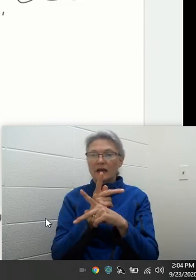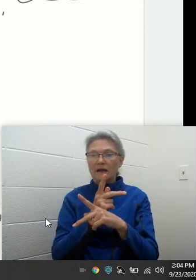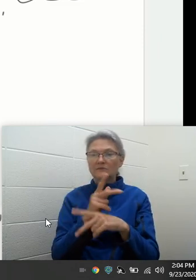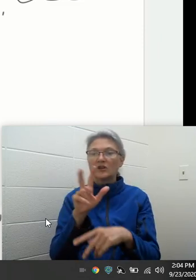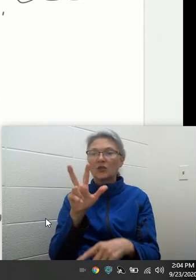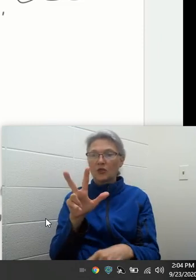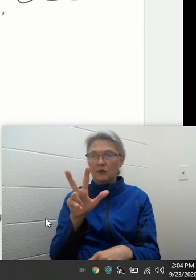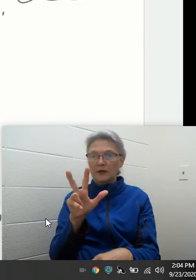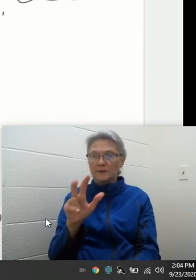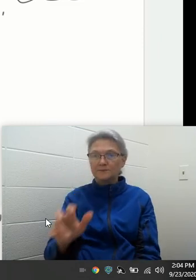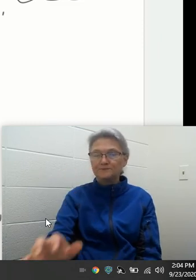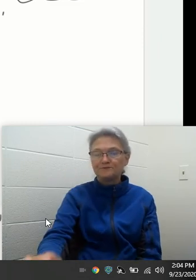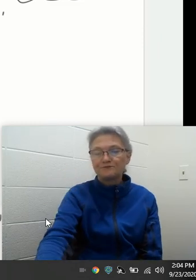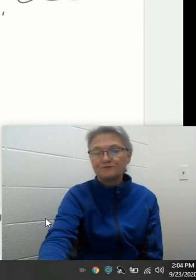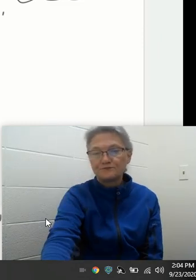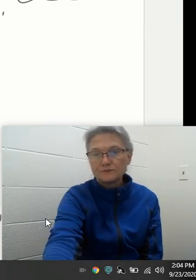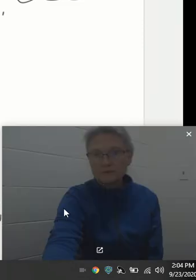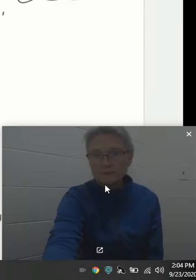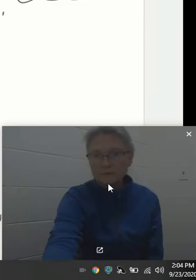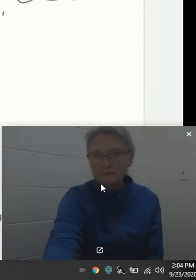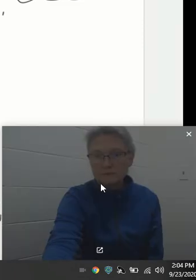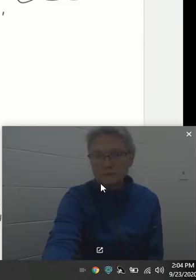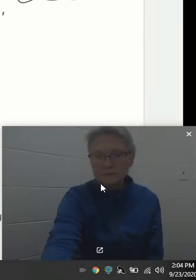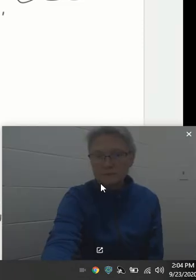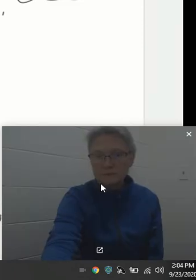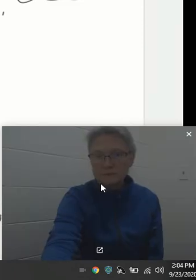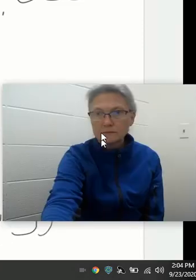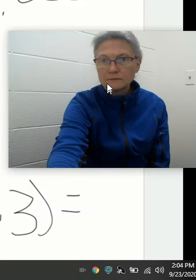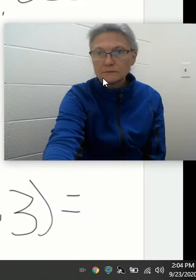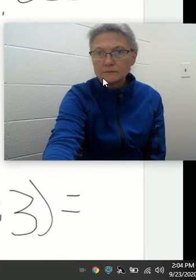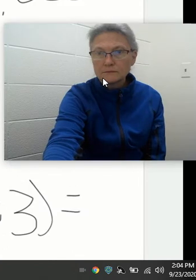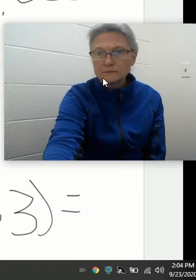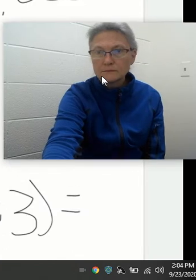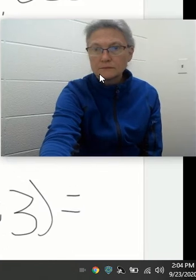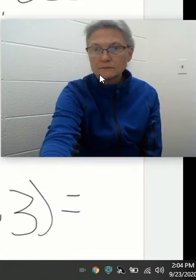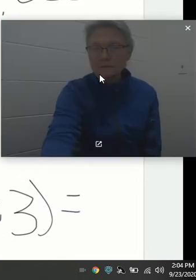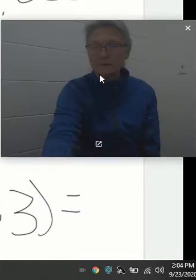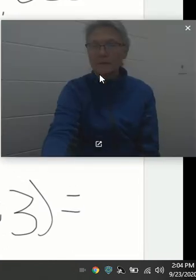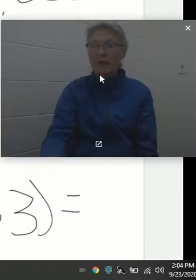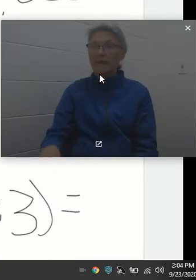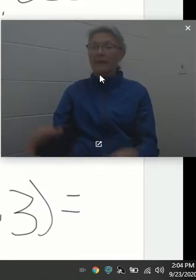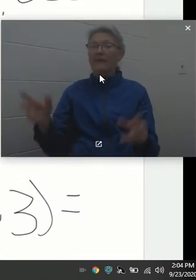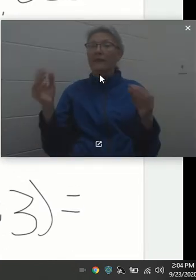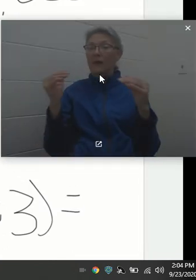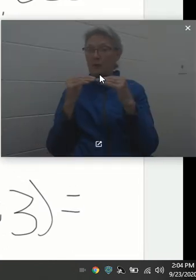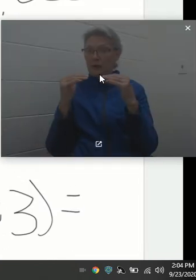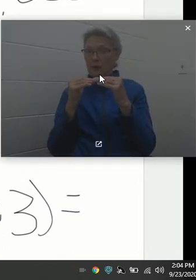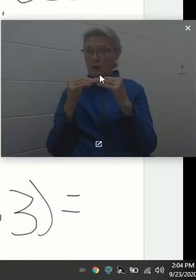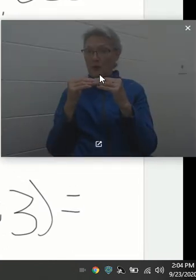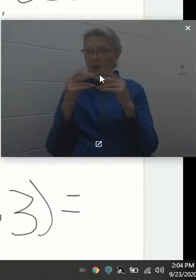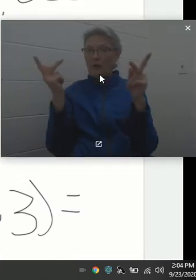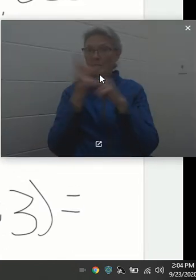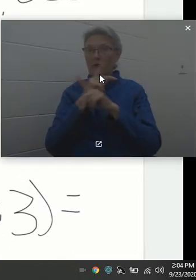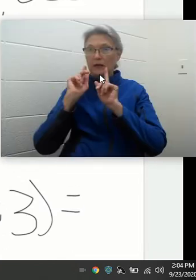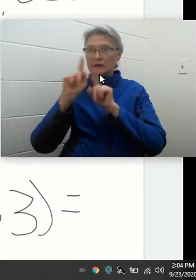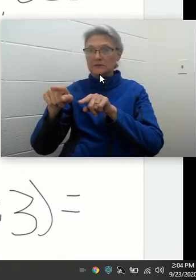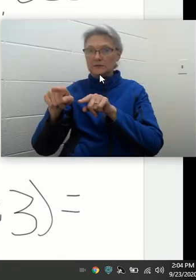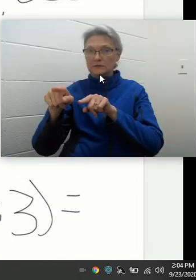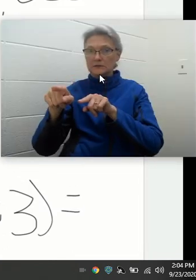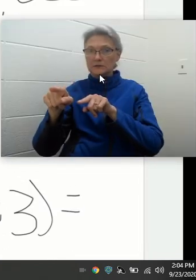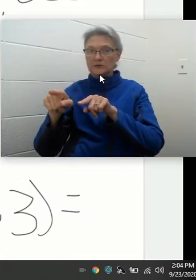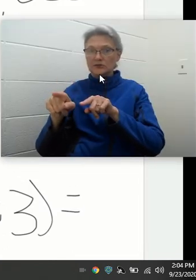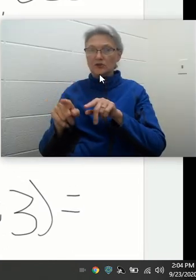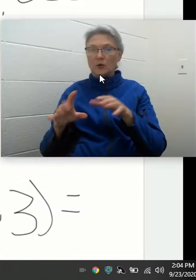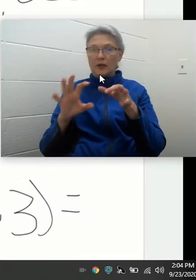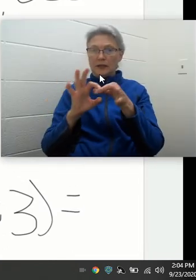5 times 3. That will give us our product. And it links up right here. So